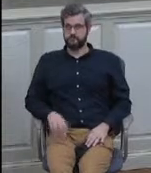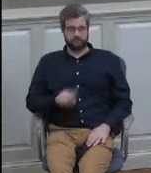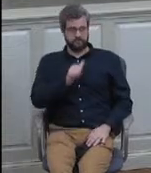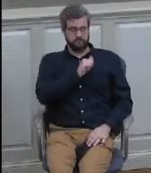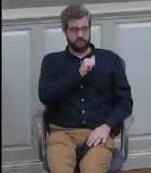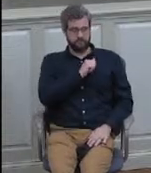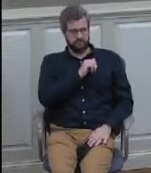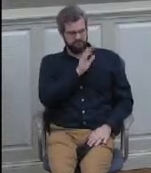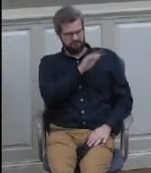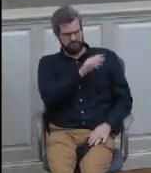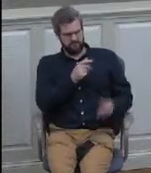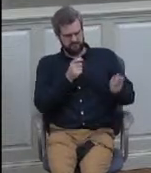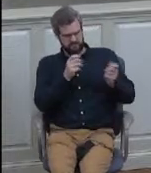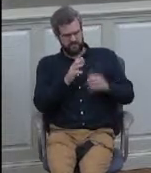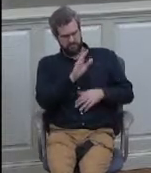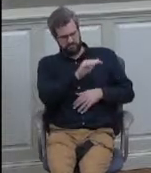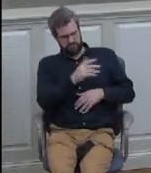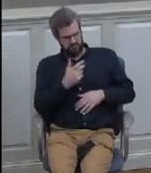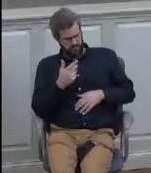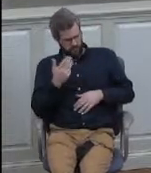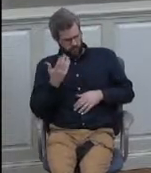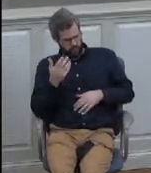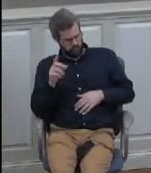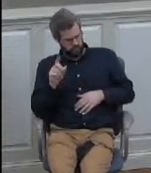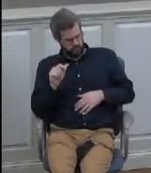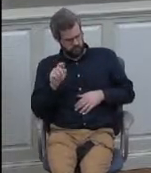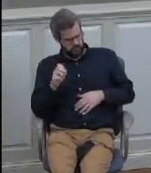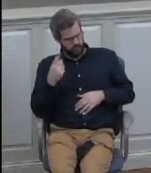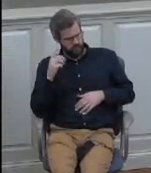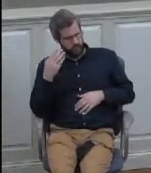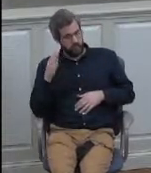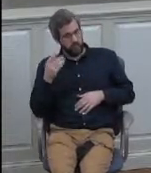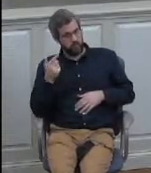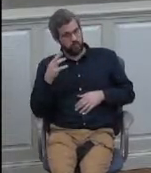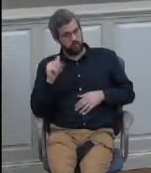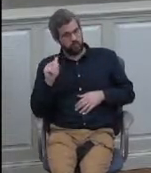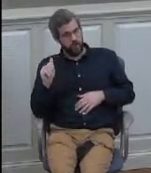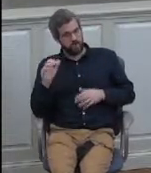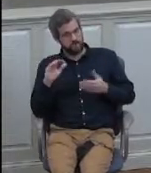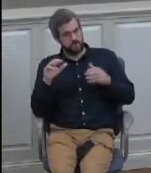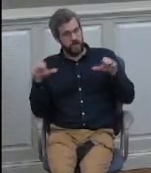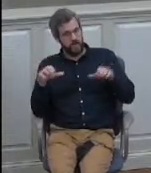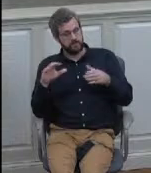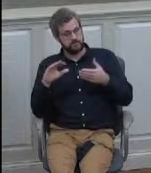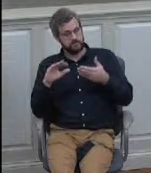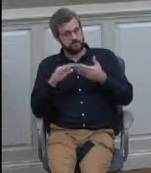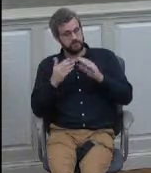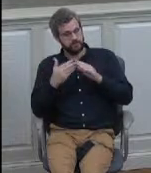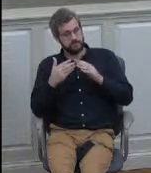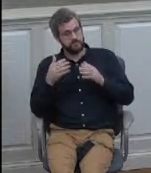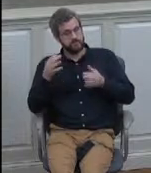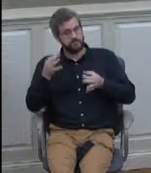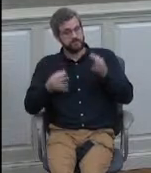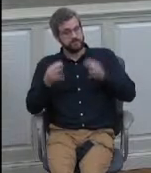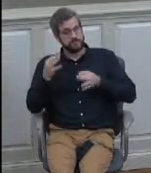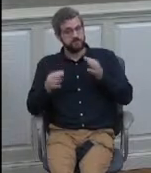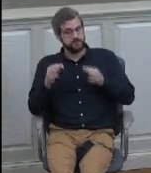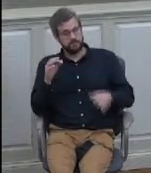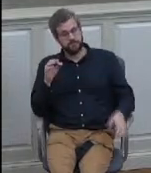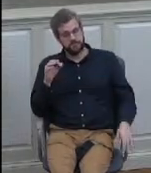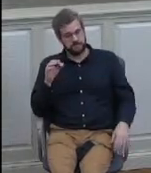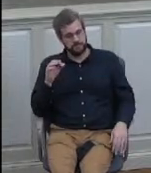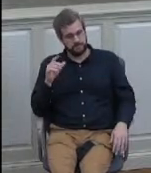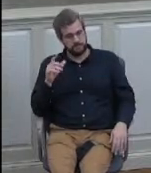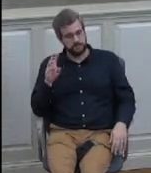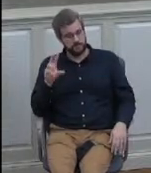Mr. Caulfield, what was the date for the Bluegrass Community Action public hearing? The 4th of March at 6:30 p.m.